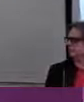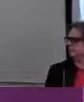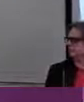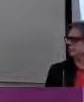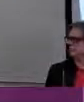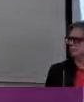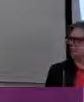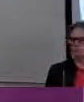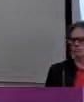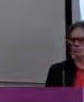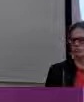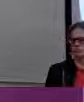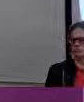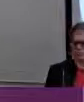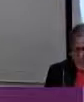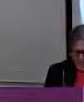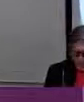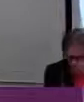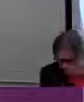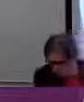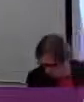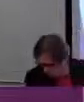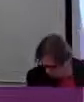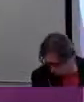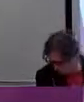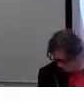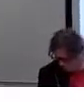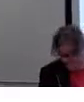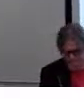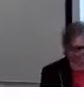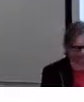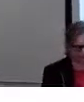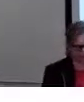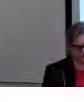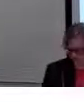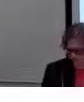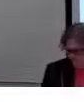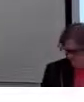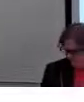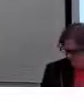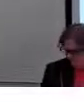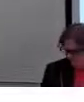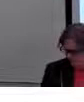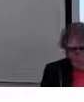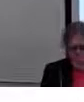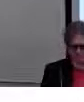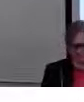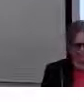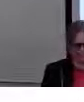actually have access to that, or might not even realize that there's a different world out there. And this is where I'm going to finish.